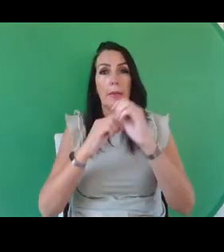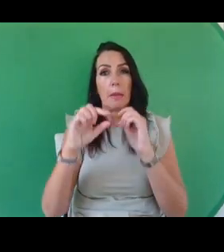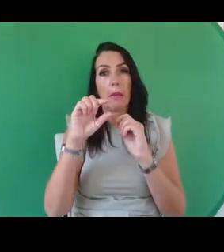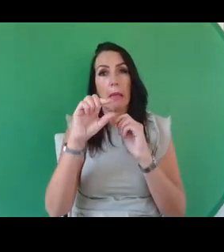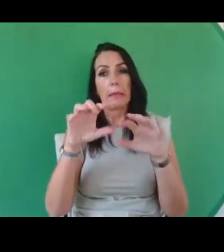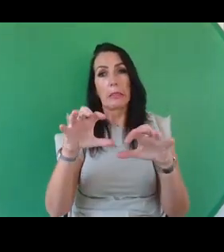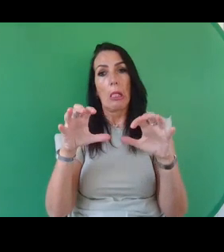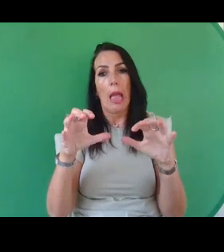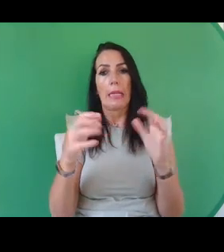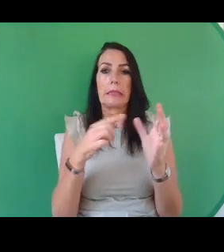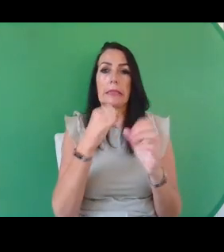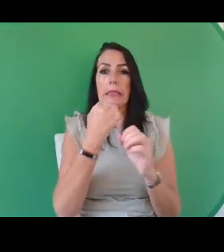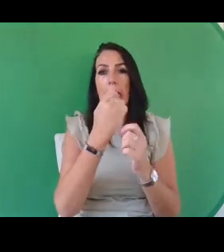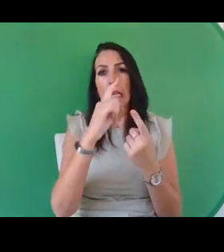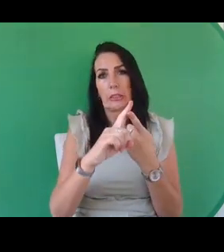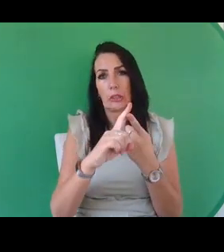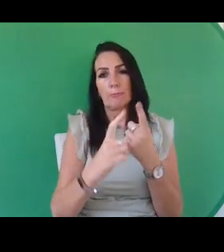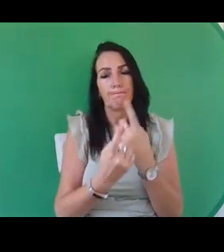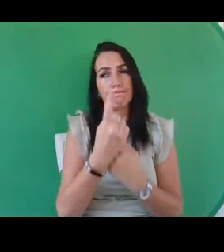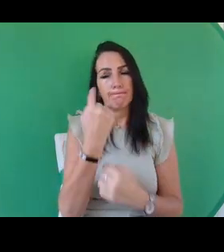Age.